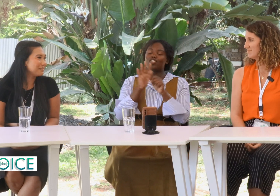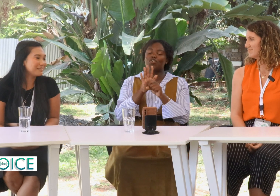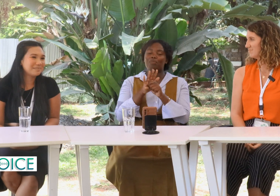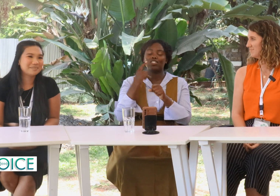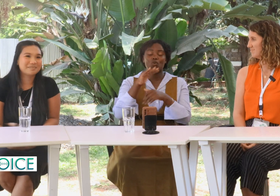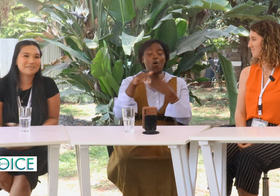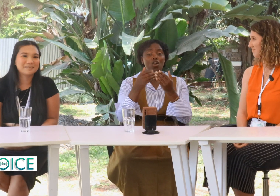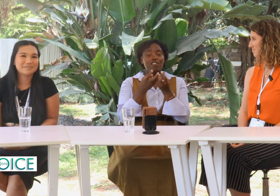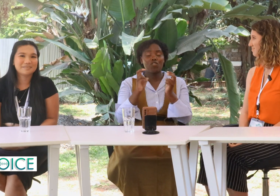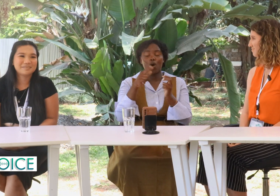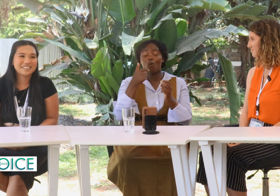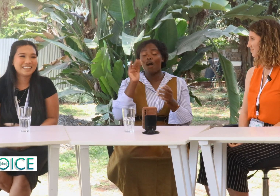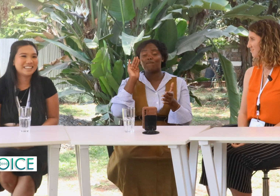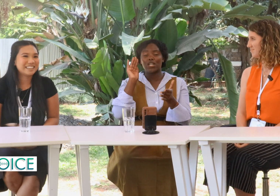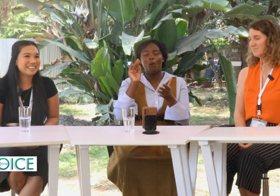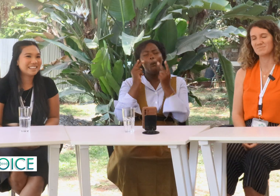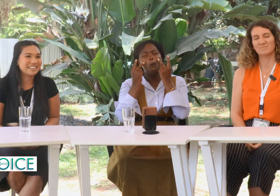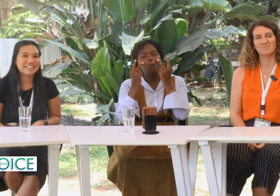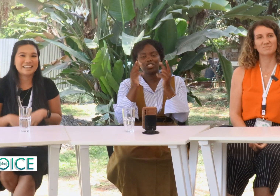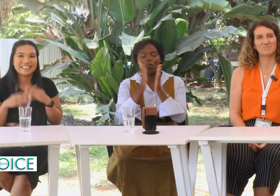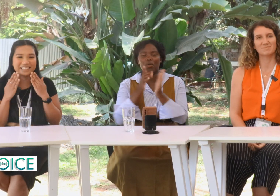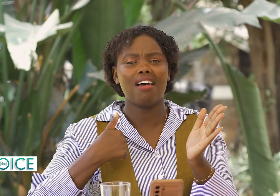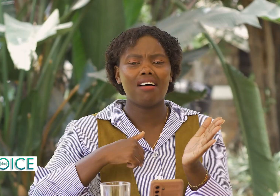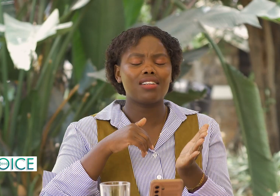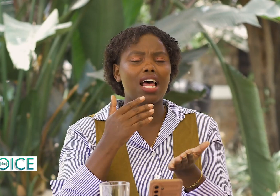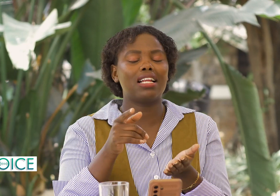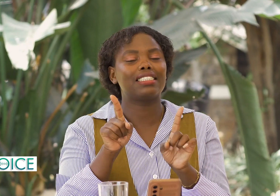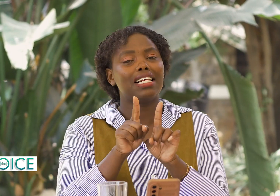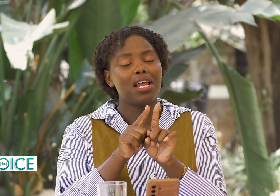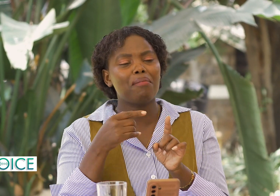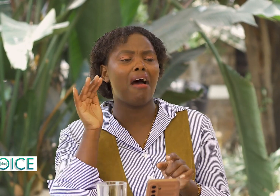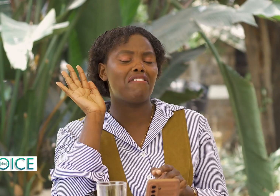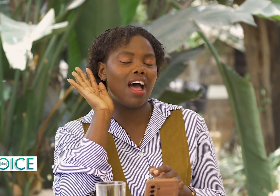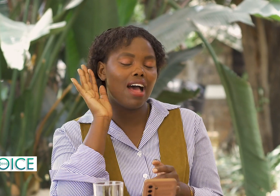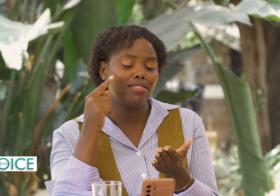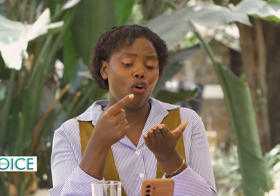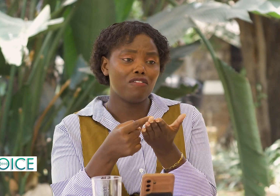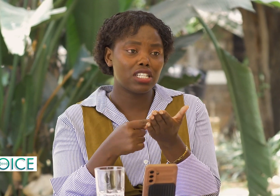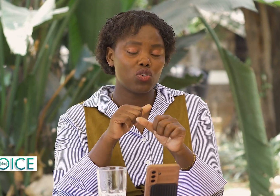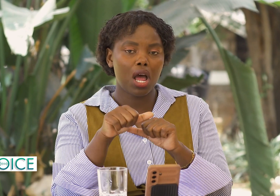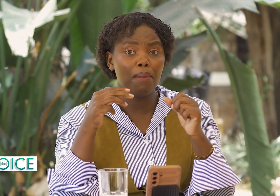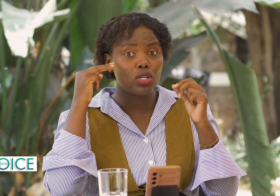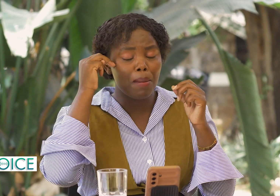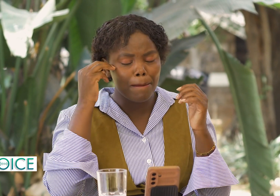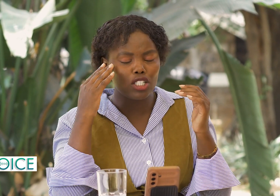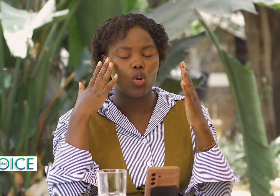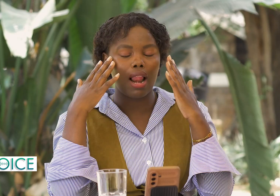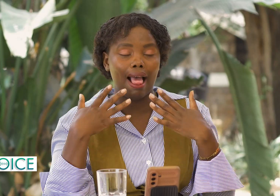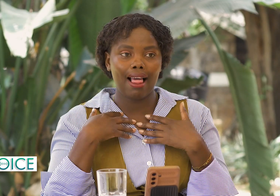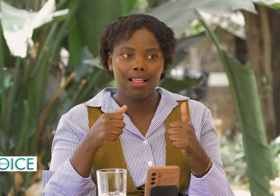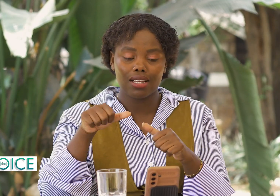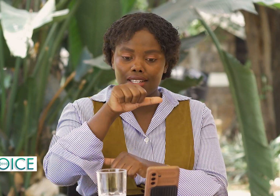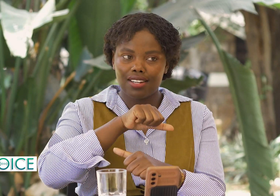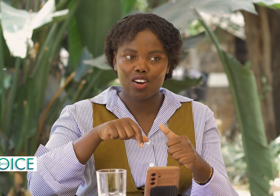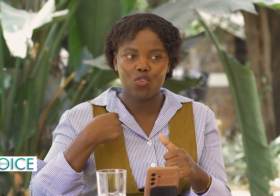Thank you so much to all the viewers who have what has been watching. I hope you've heard about the